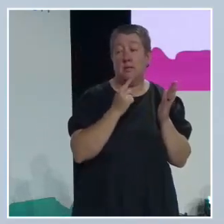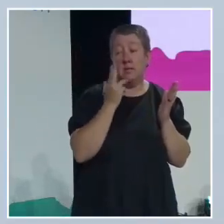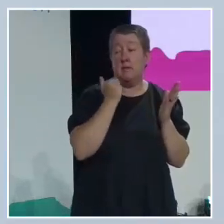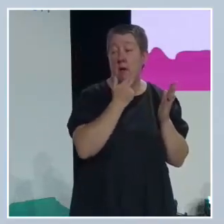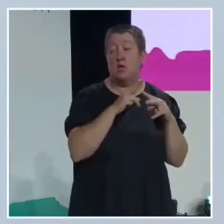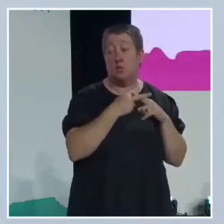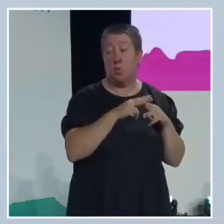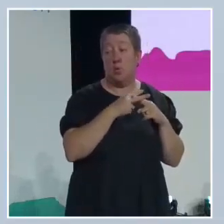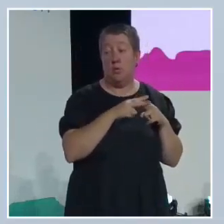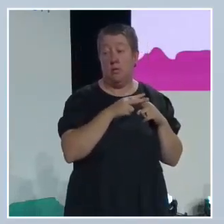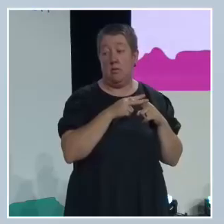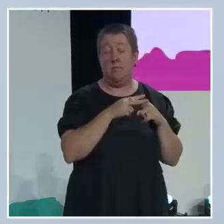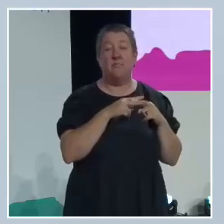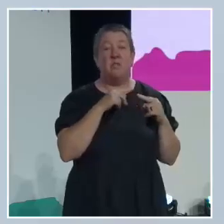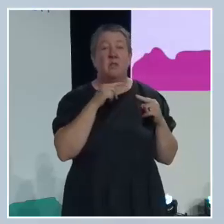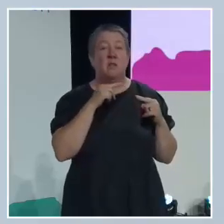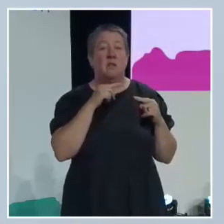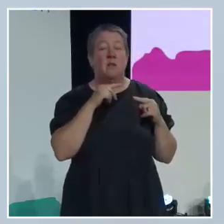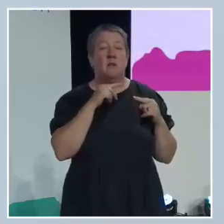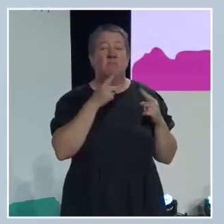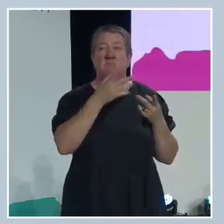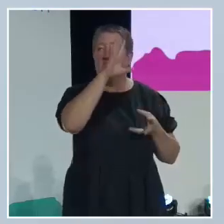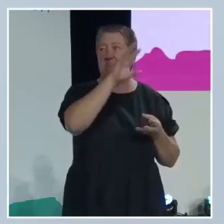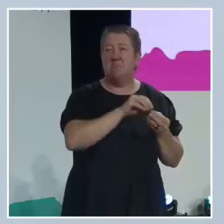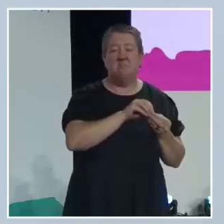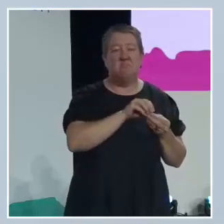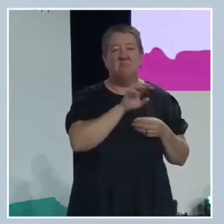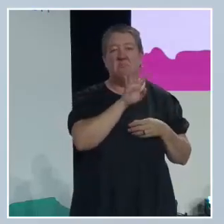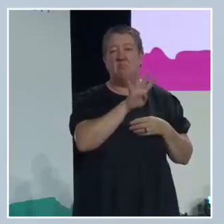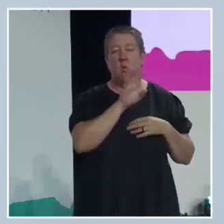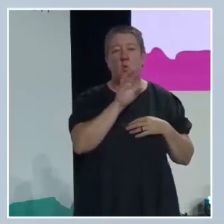really, summarizing 400 plus